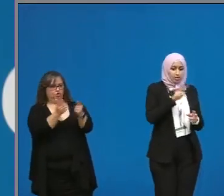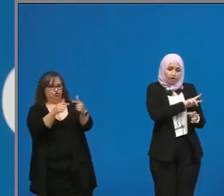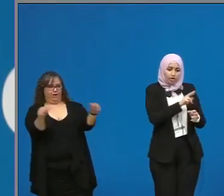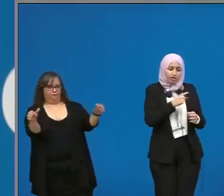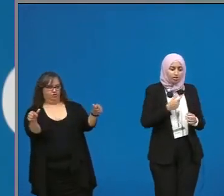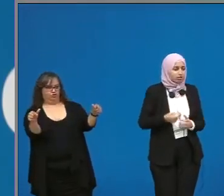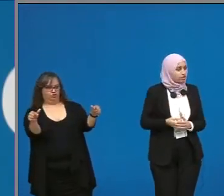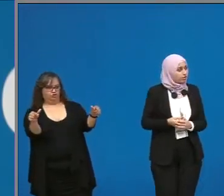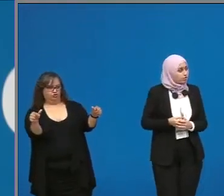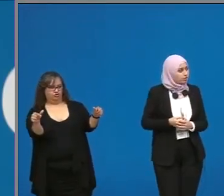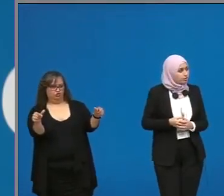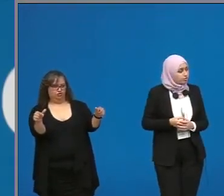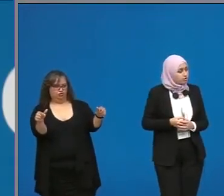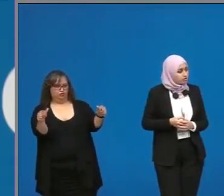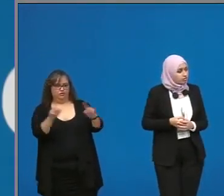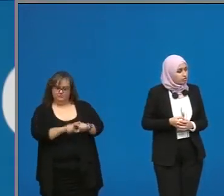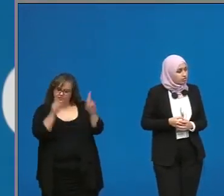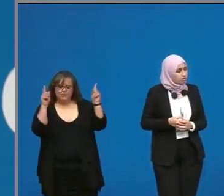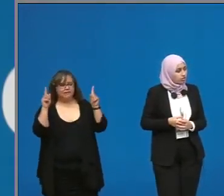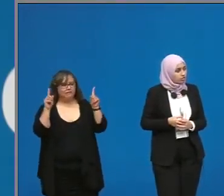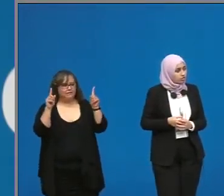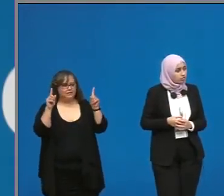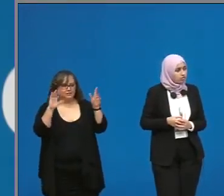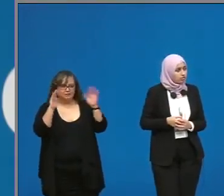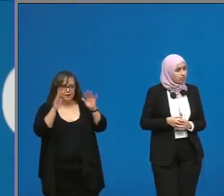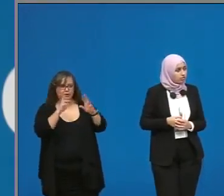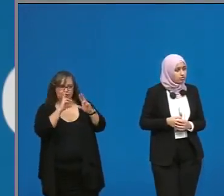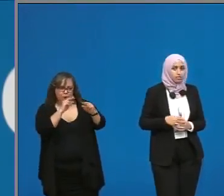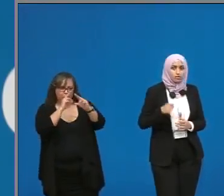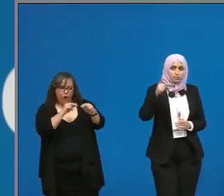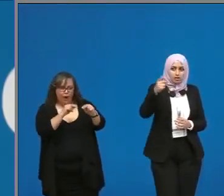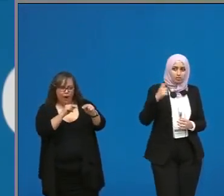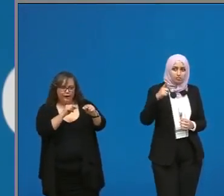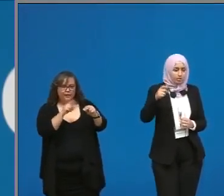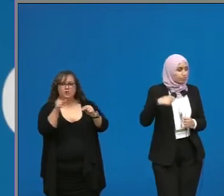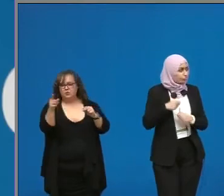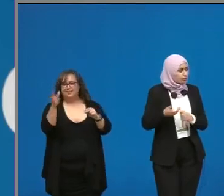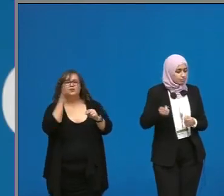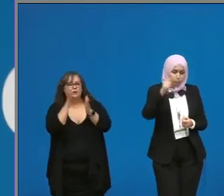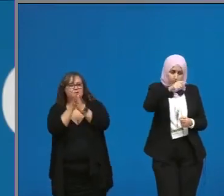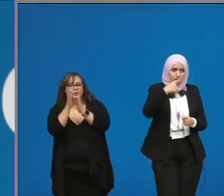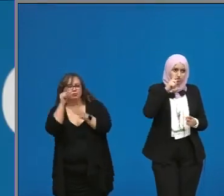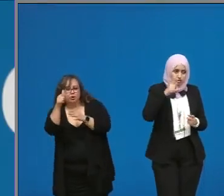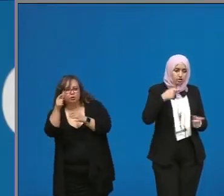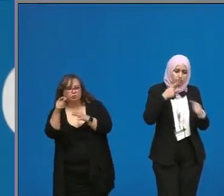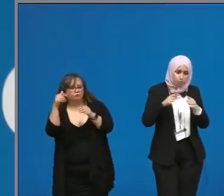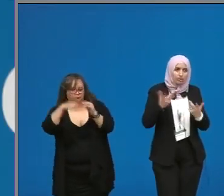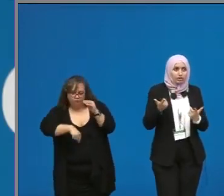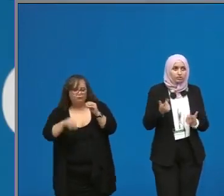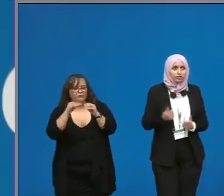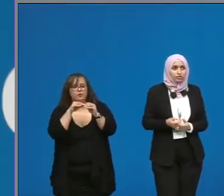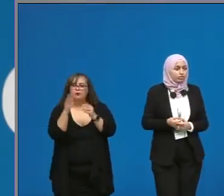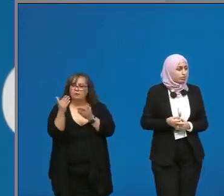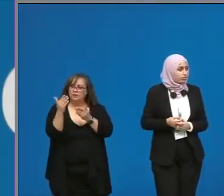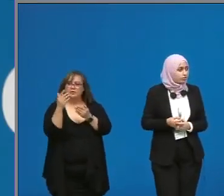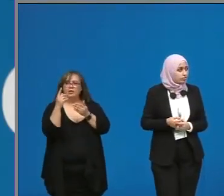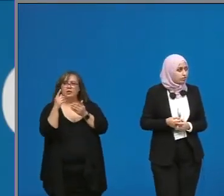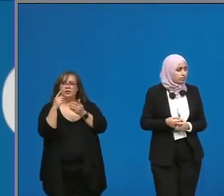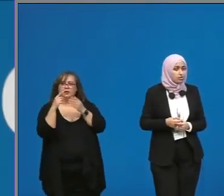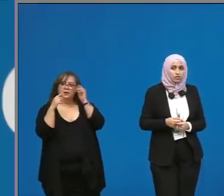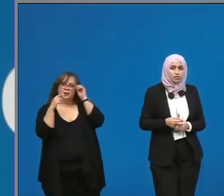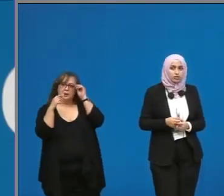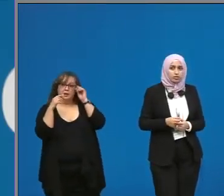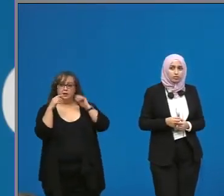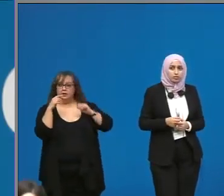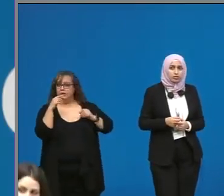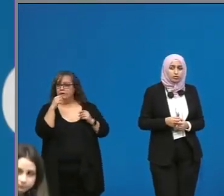languages. And so this tool that Mahmoud created, which he's going to tell you about tomorrow, I believe, and correct me if I'm wrong, I'm not very technical here,